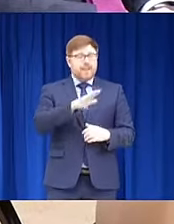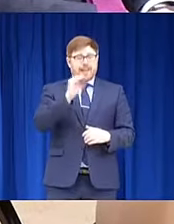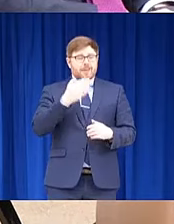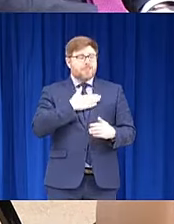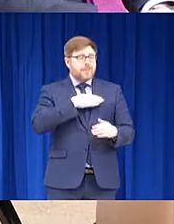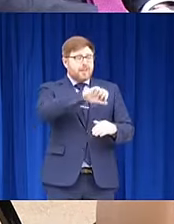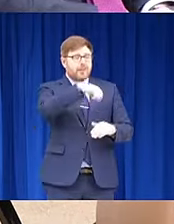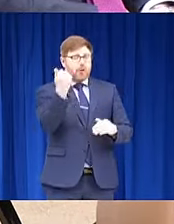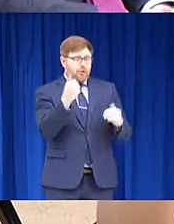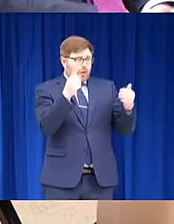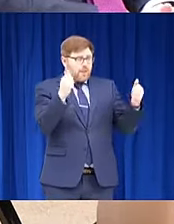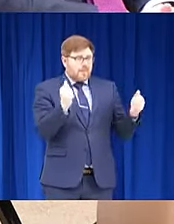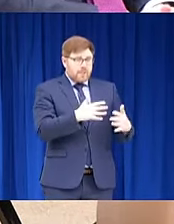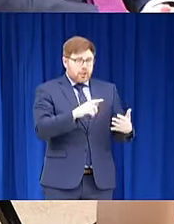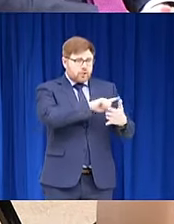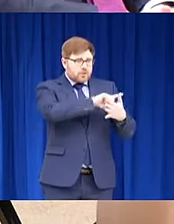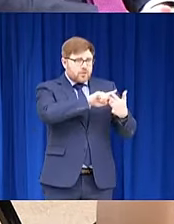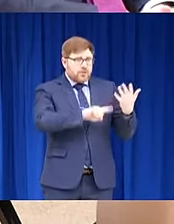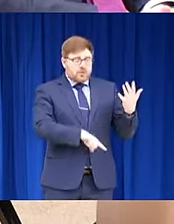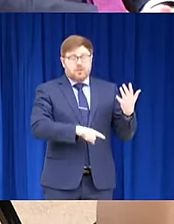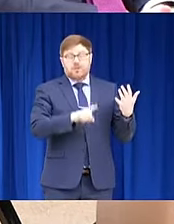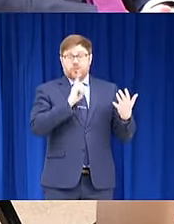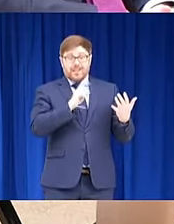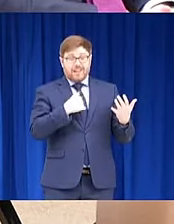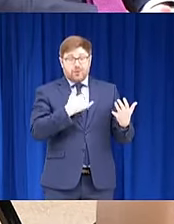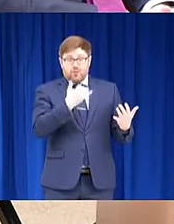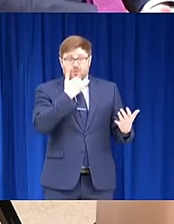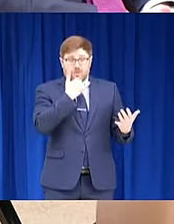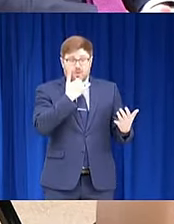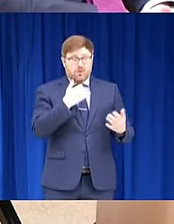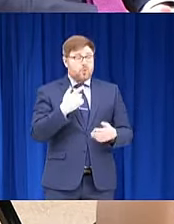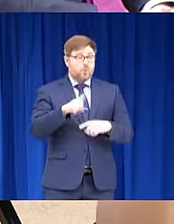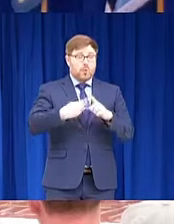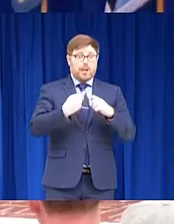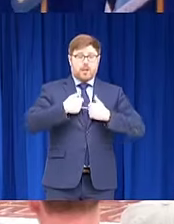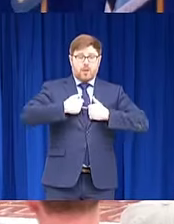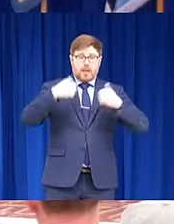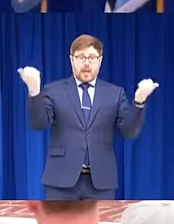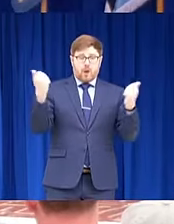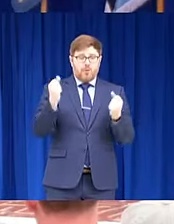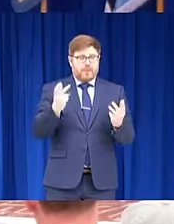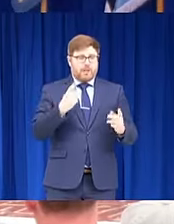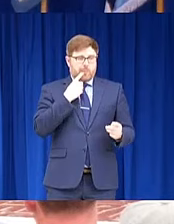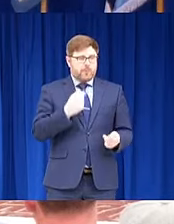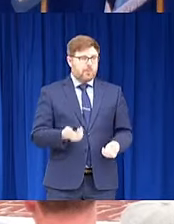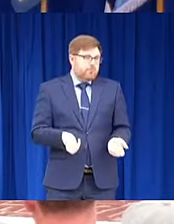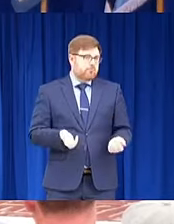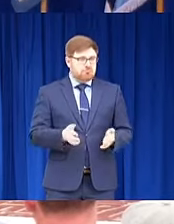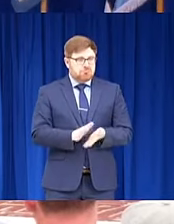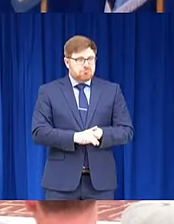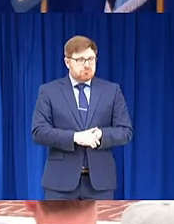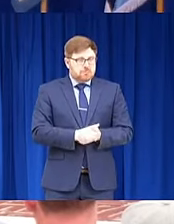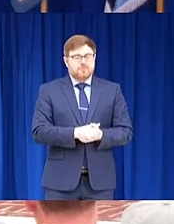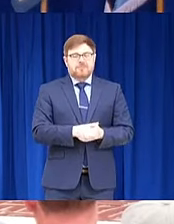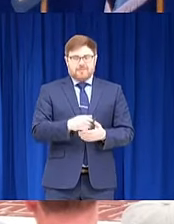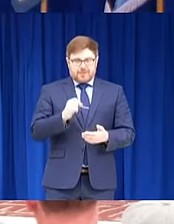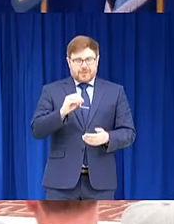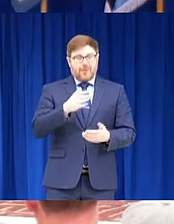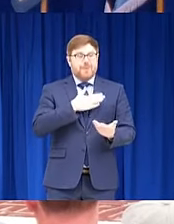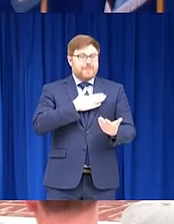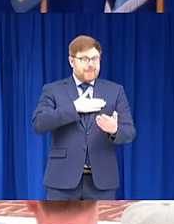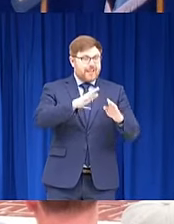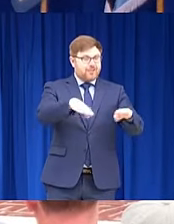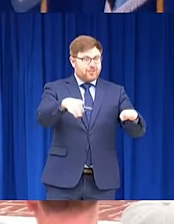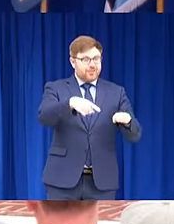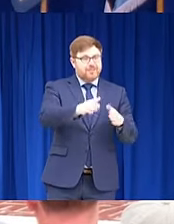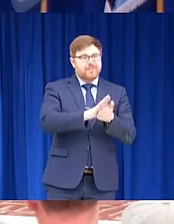fears. My coming out was mostly greeted with a shrug. I retained the love of my children, and they quickly became allies. Many